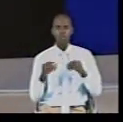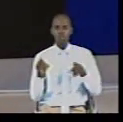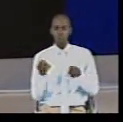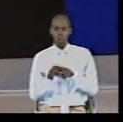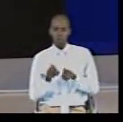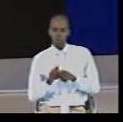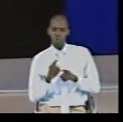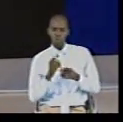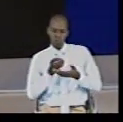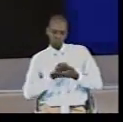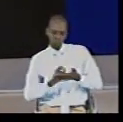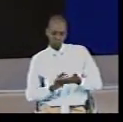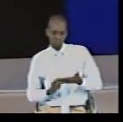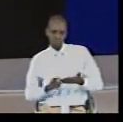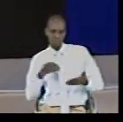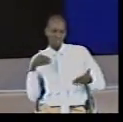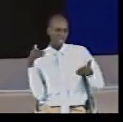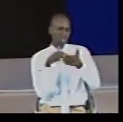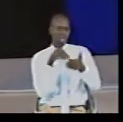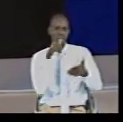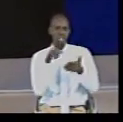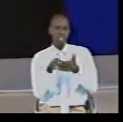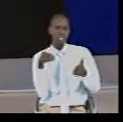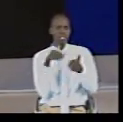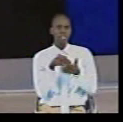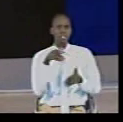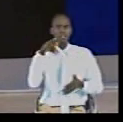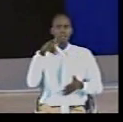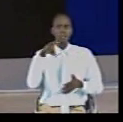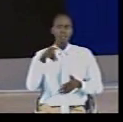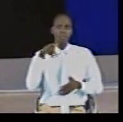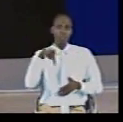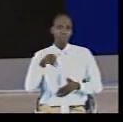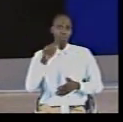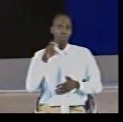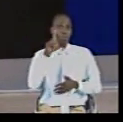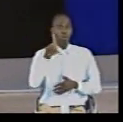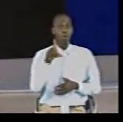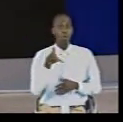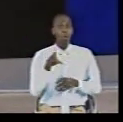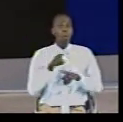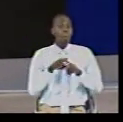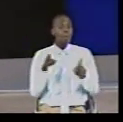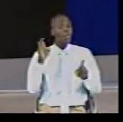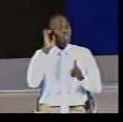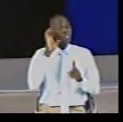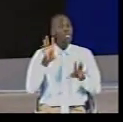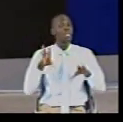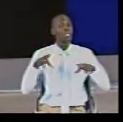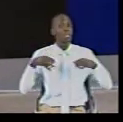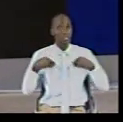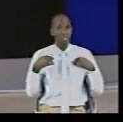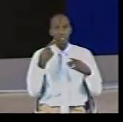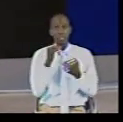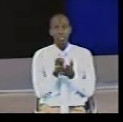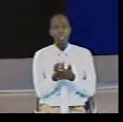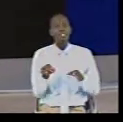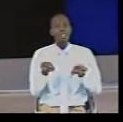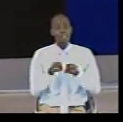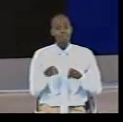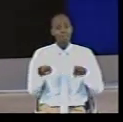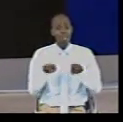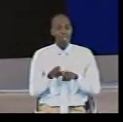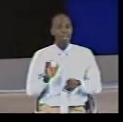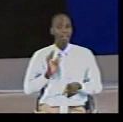epistle, instead of using that to throw that at him, he said, even as our